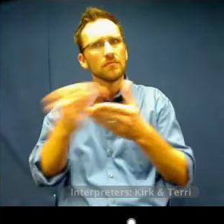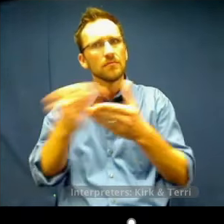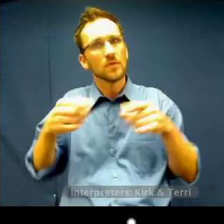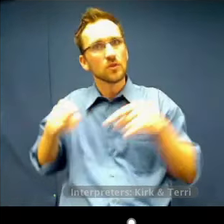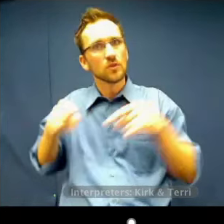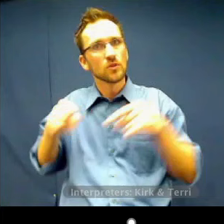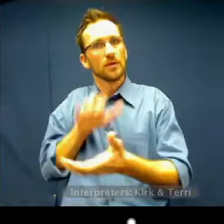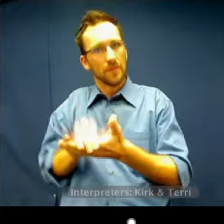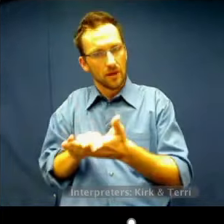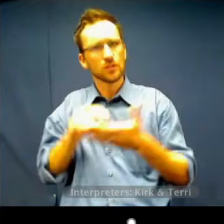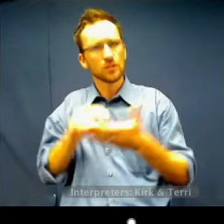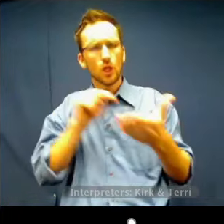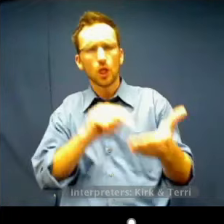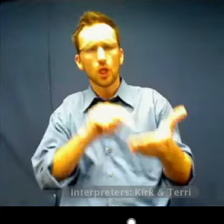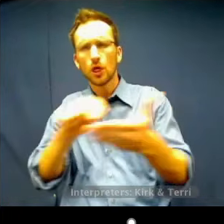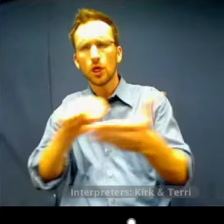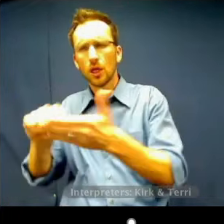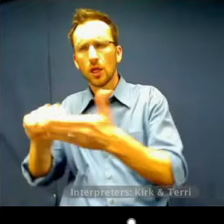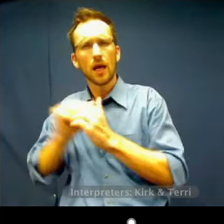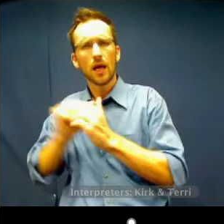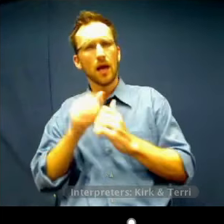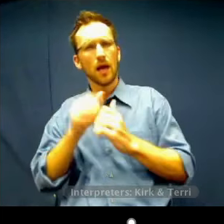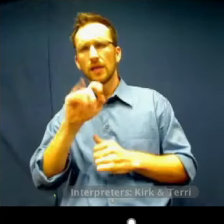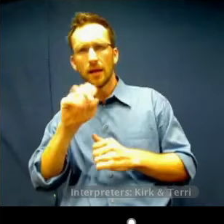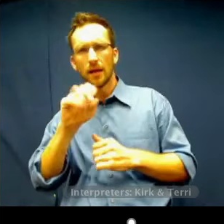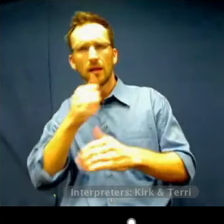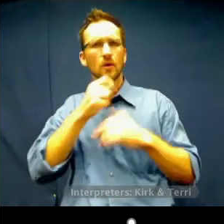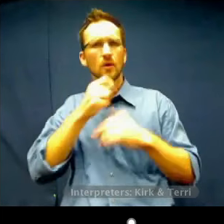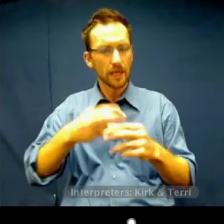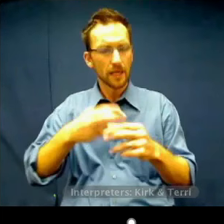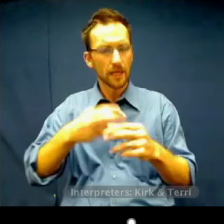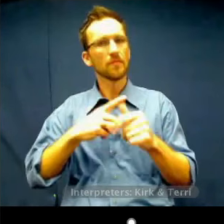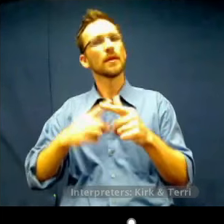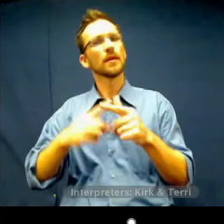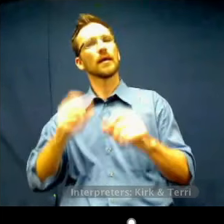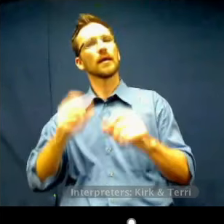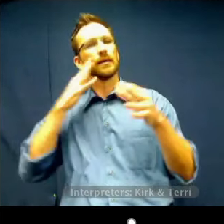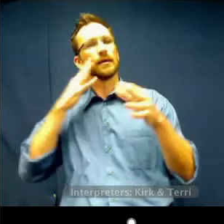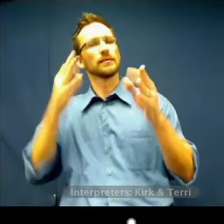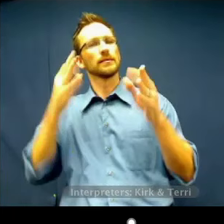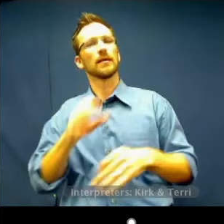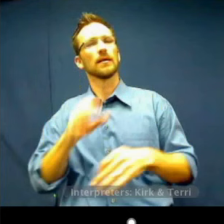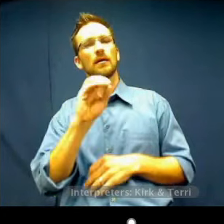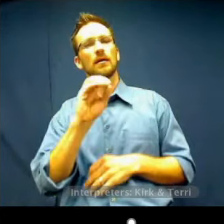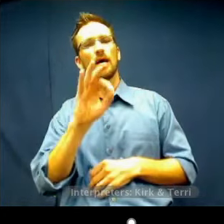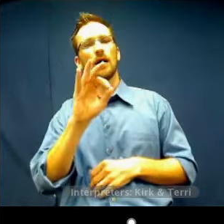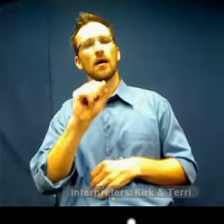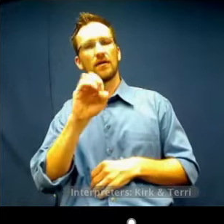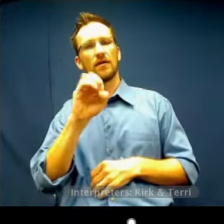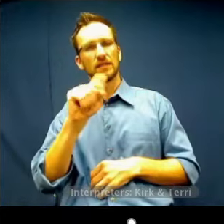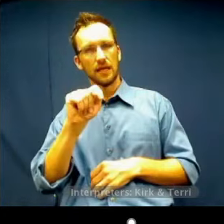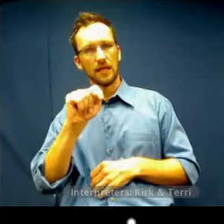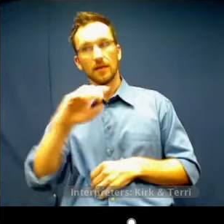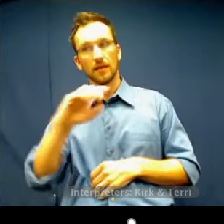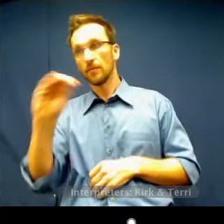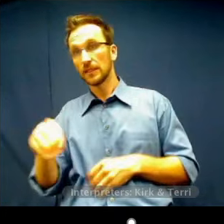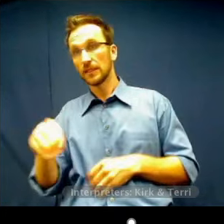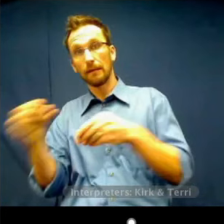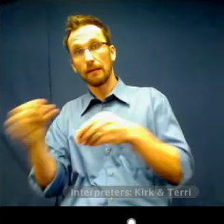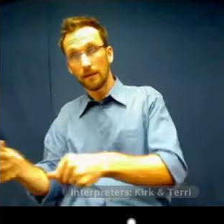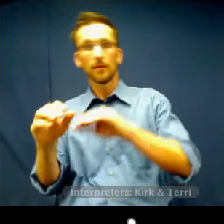do an offset. And that offset is essentially based on what the court thinks is fair.